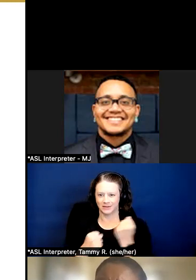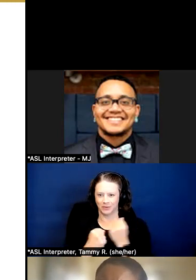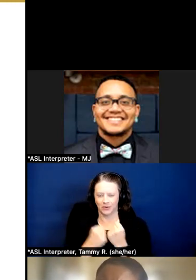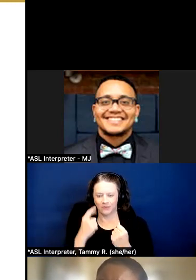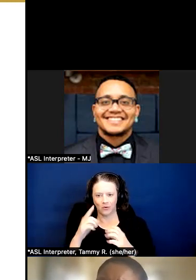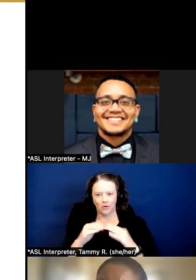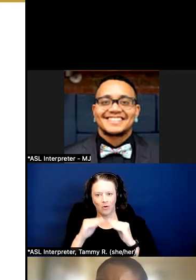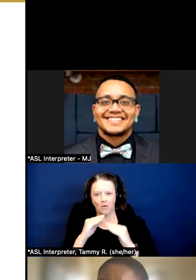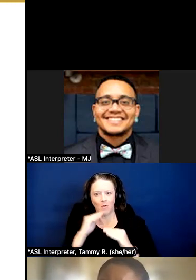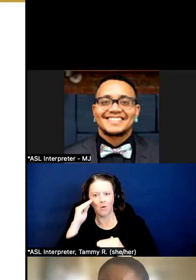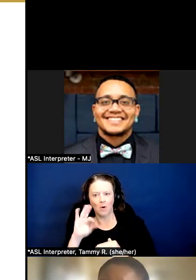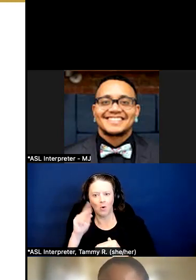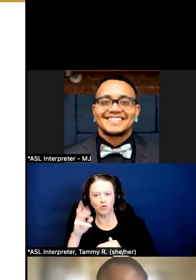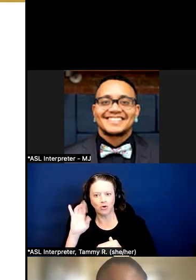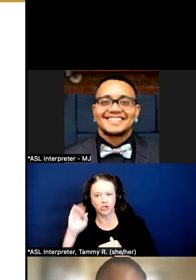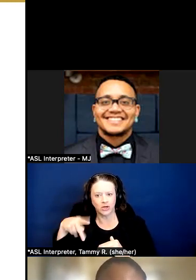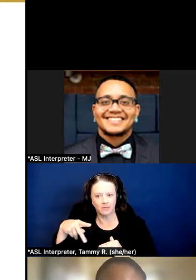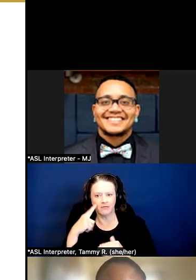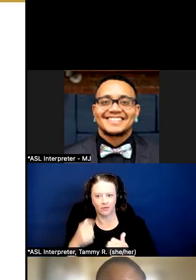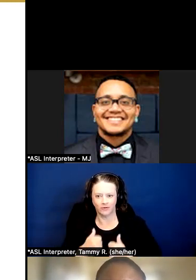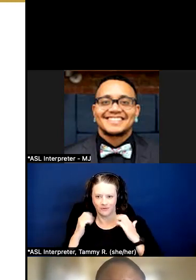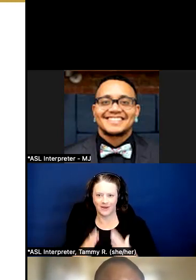home ownership to survivors.